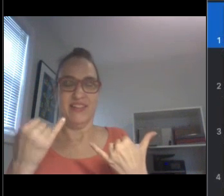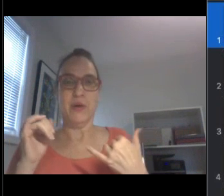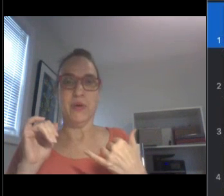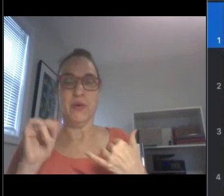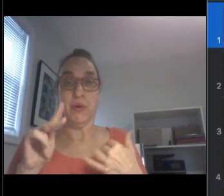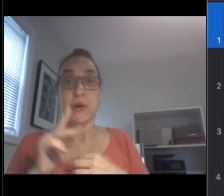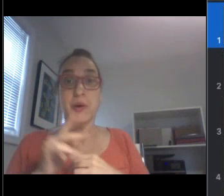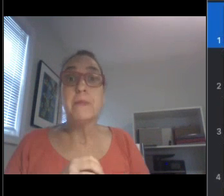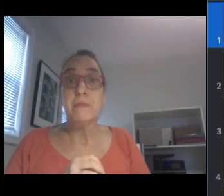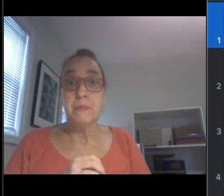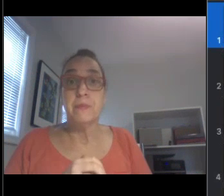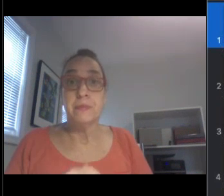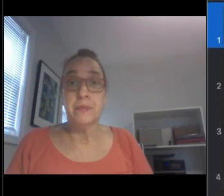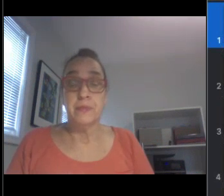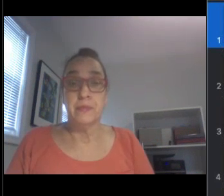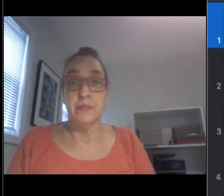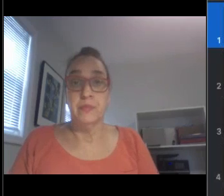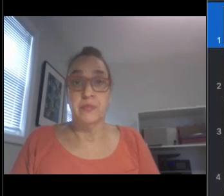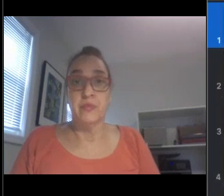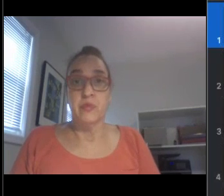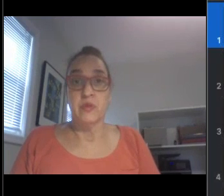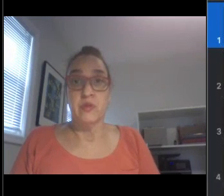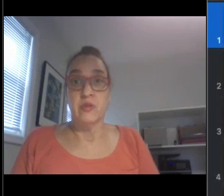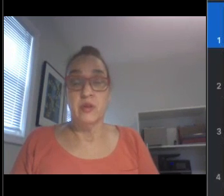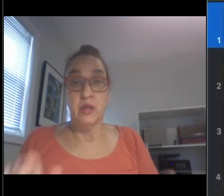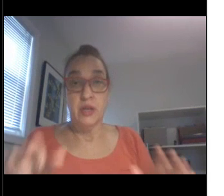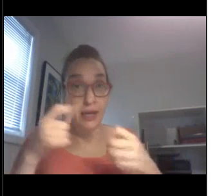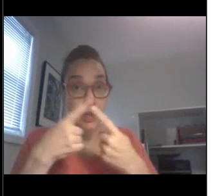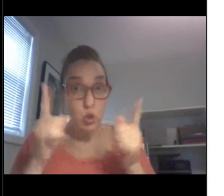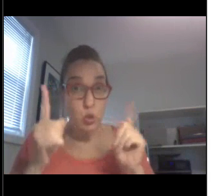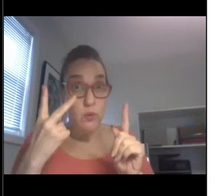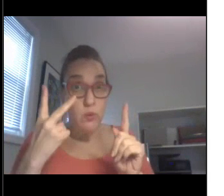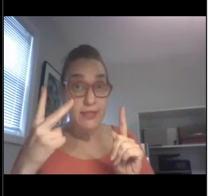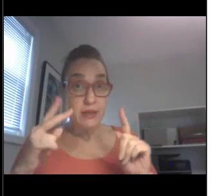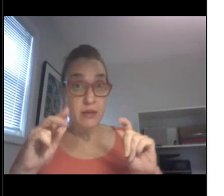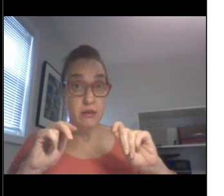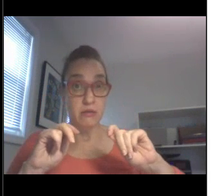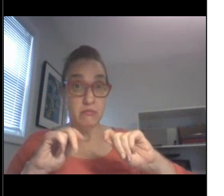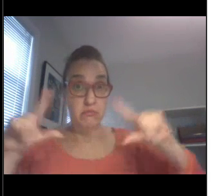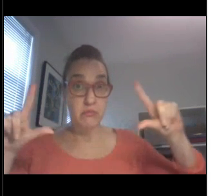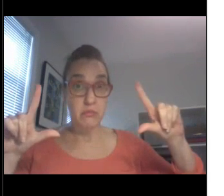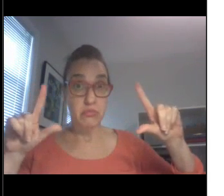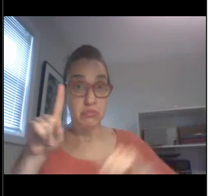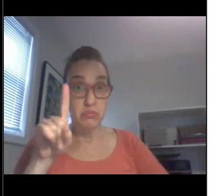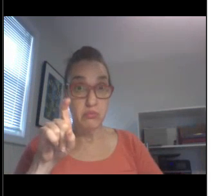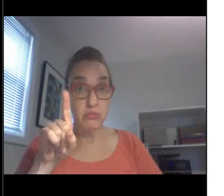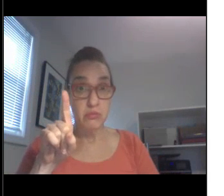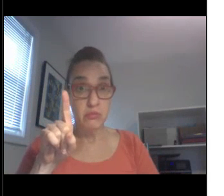And play. Can you see my slides?